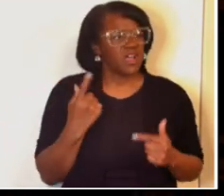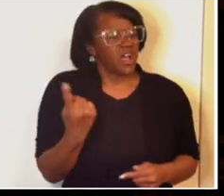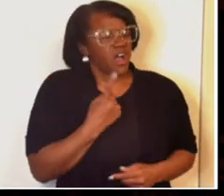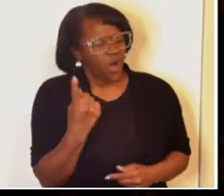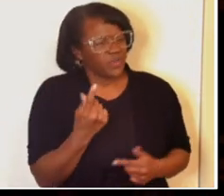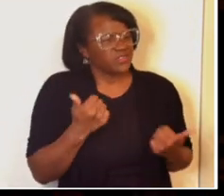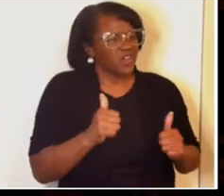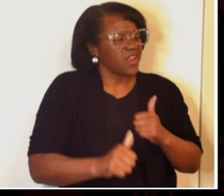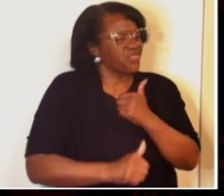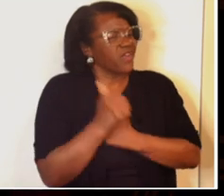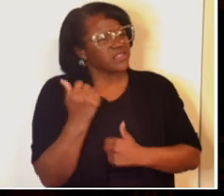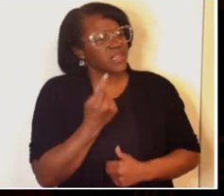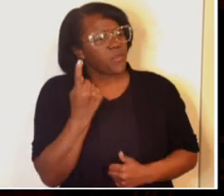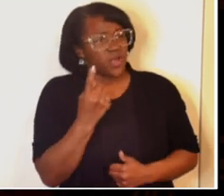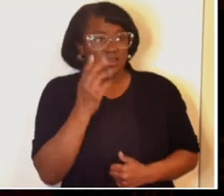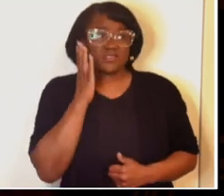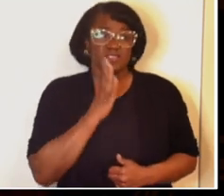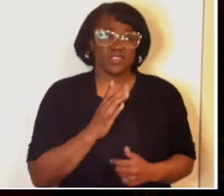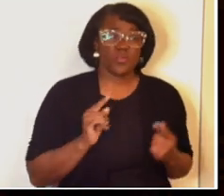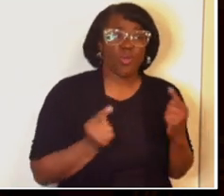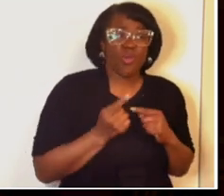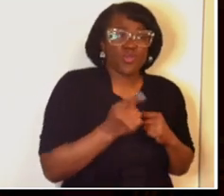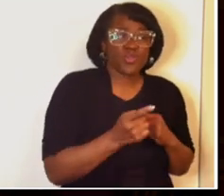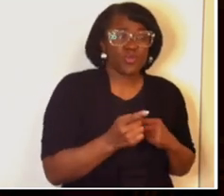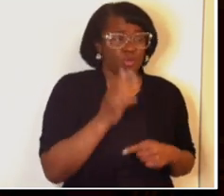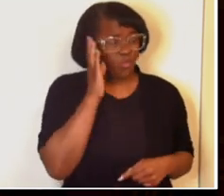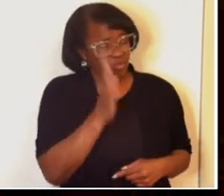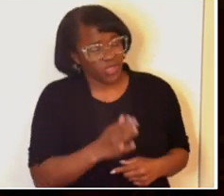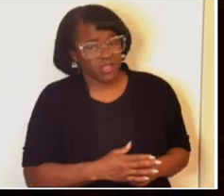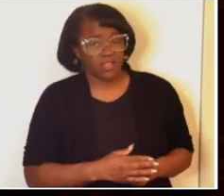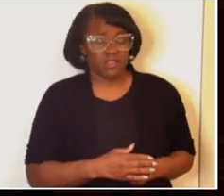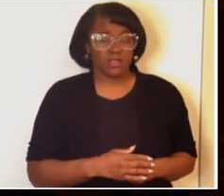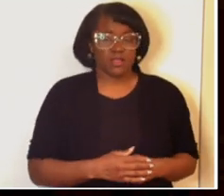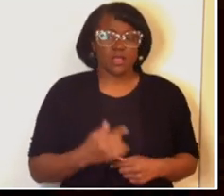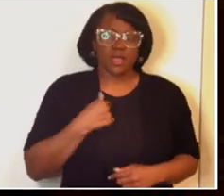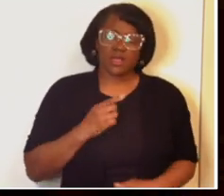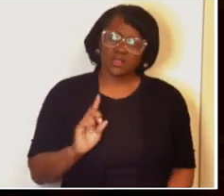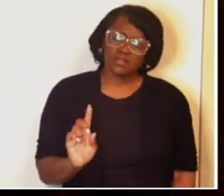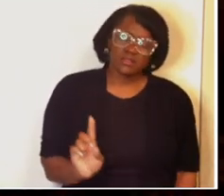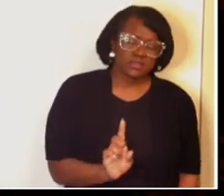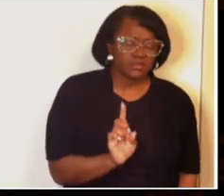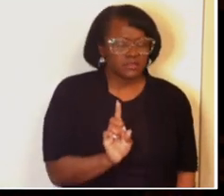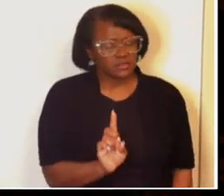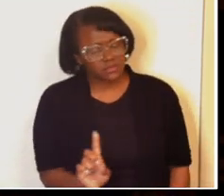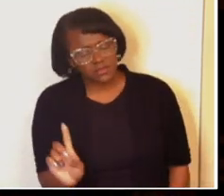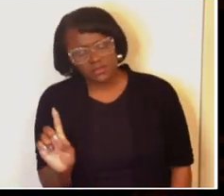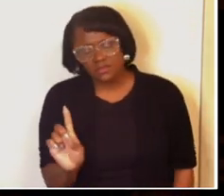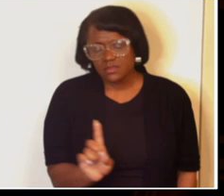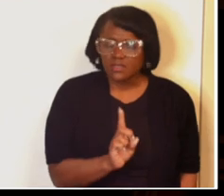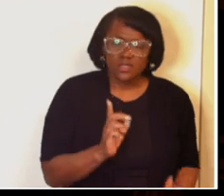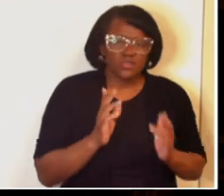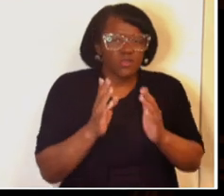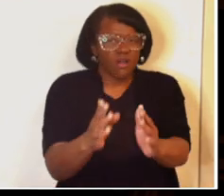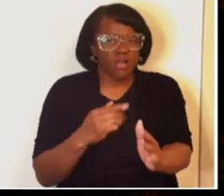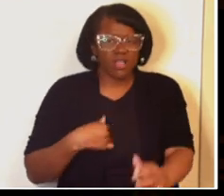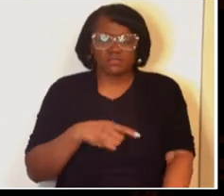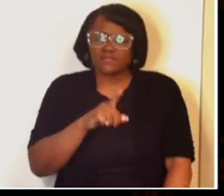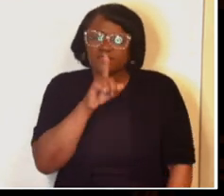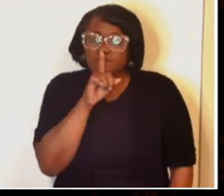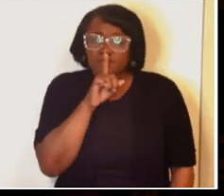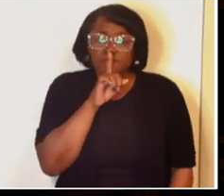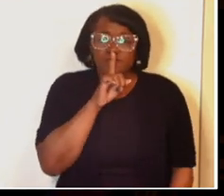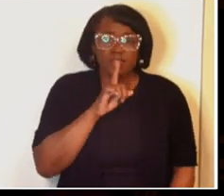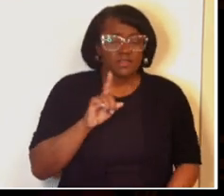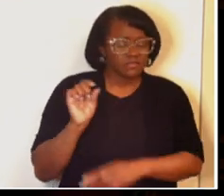back to bite you. You keep on. I walk through the passing of people into the hallway and speak to no one. With my head down, I cut through the crowd like a